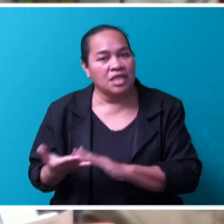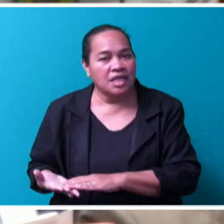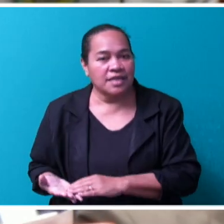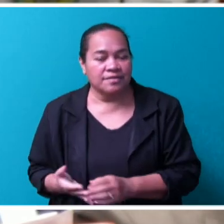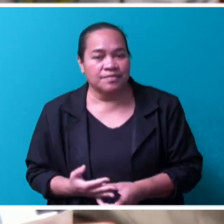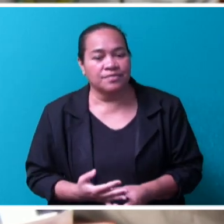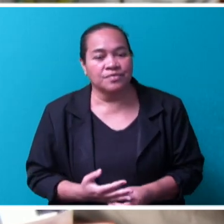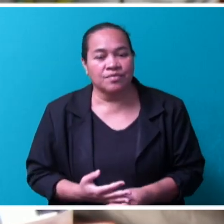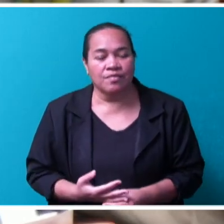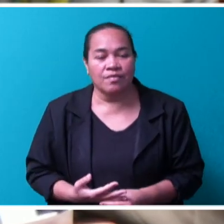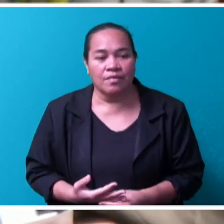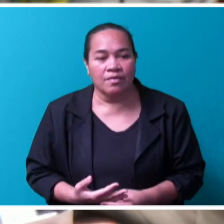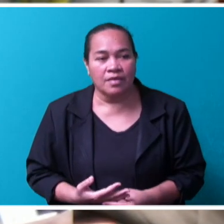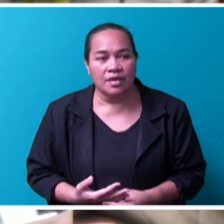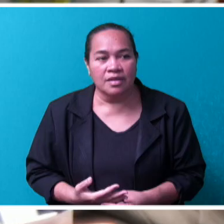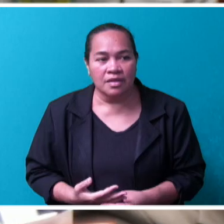Mr. Speaker, sir,